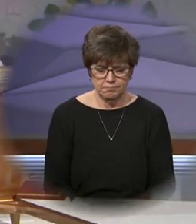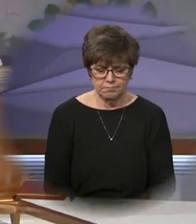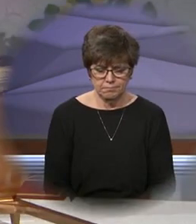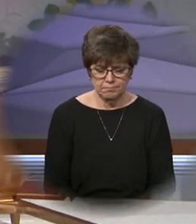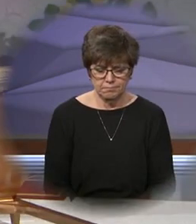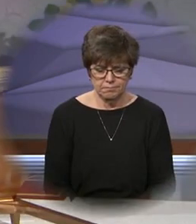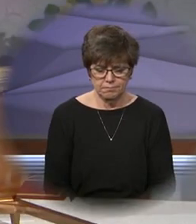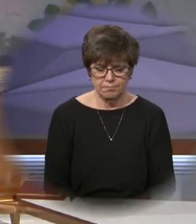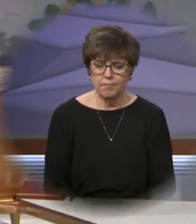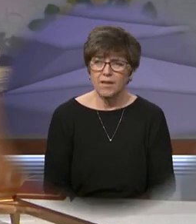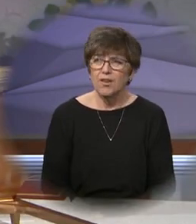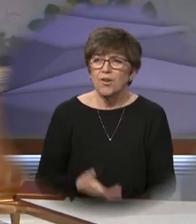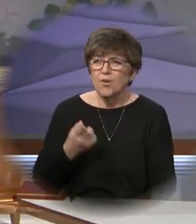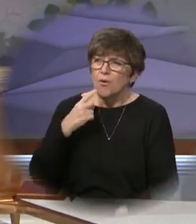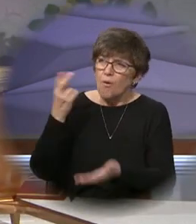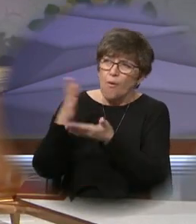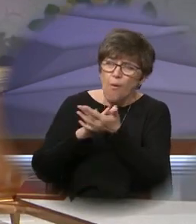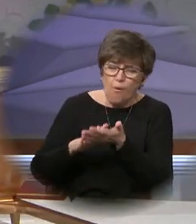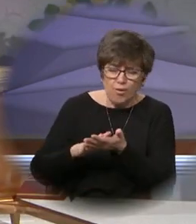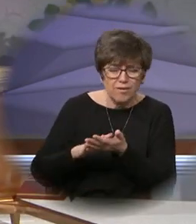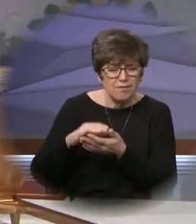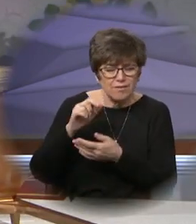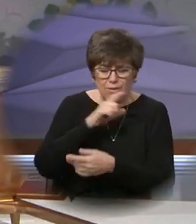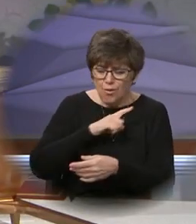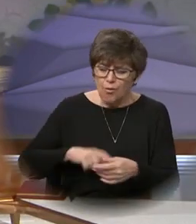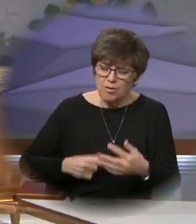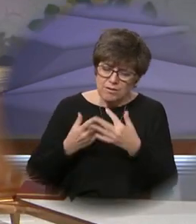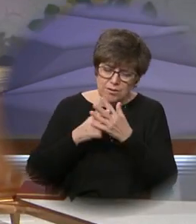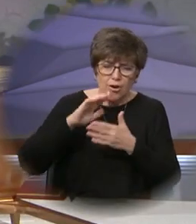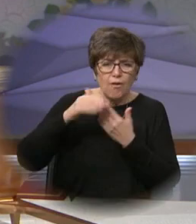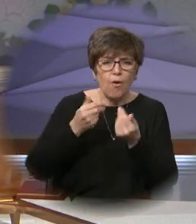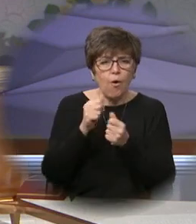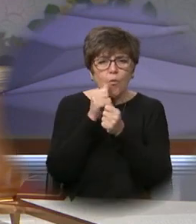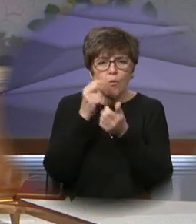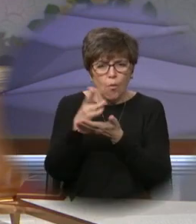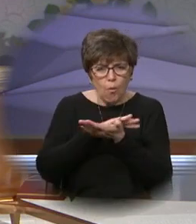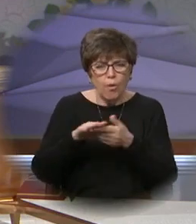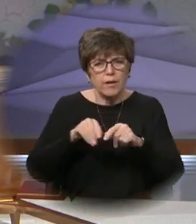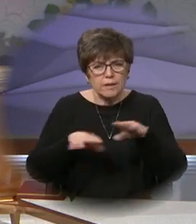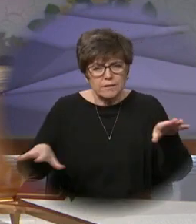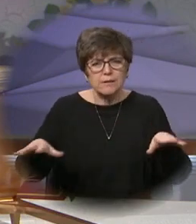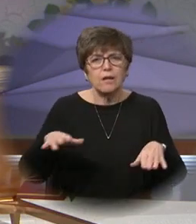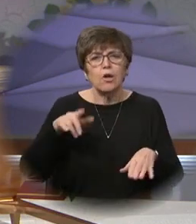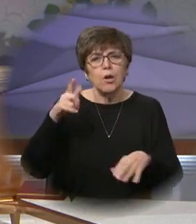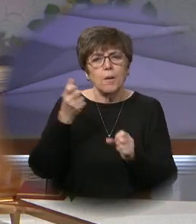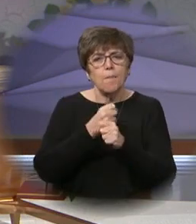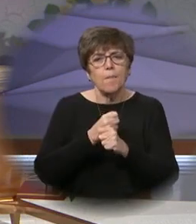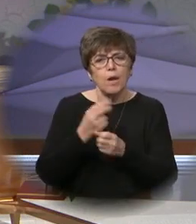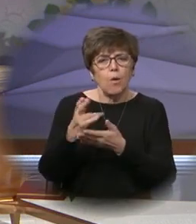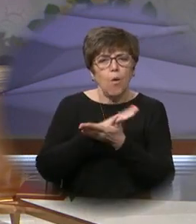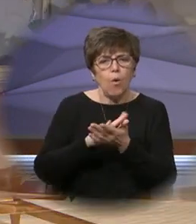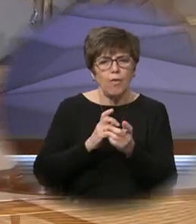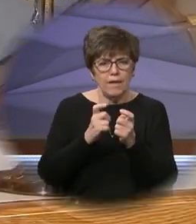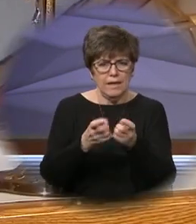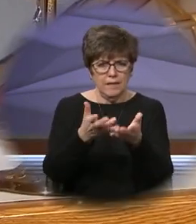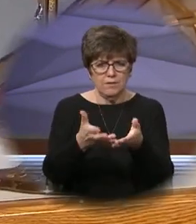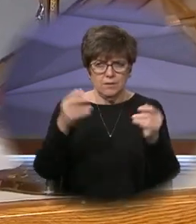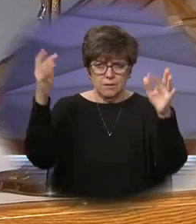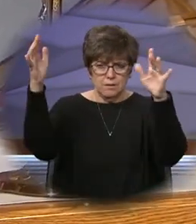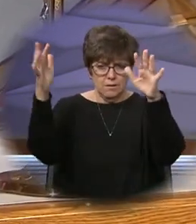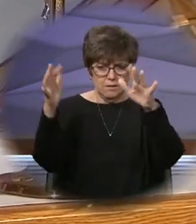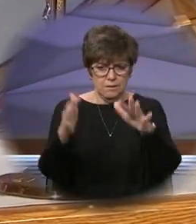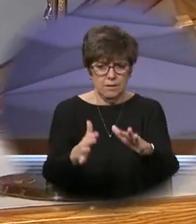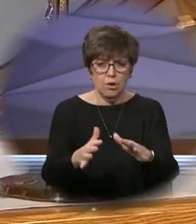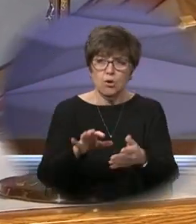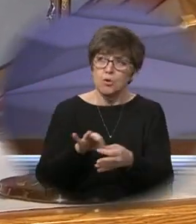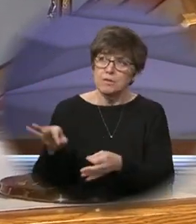You are holy indeed, O Lord, the fount of all holiness. Make holy, therefore, these gifts, we pray, by sending